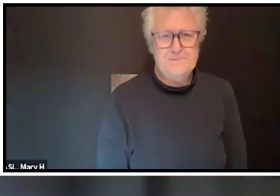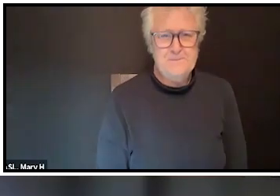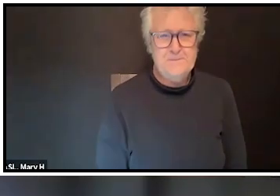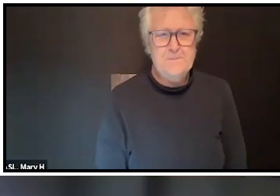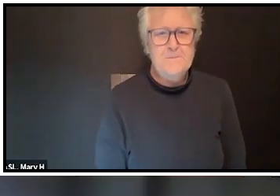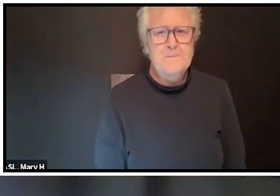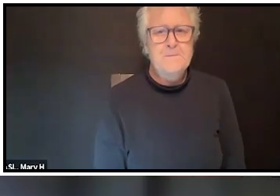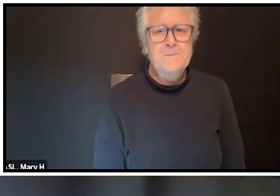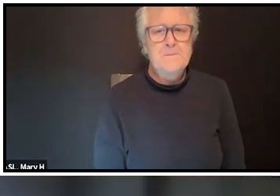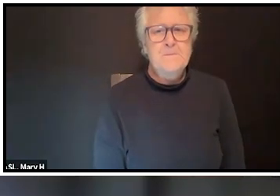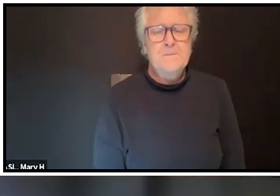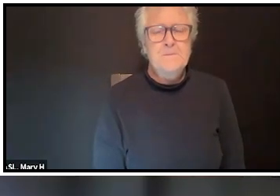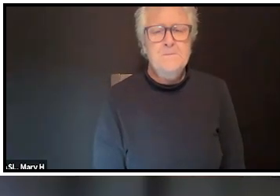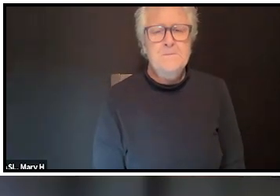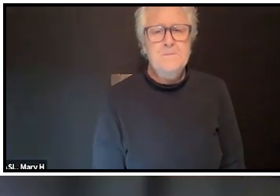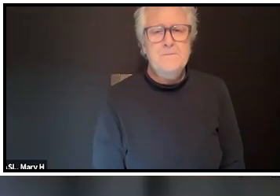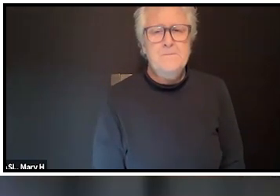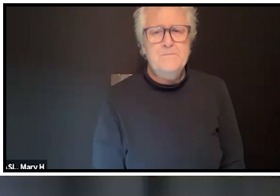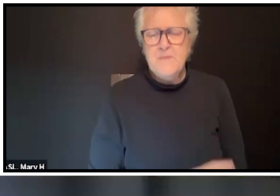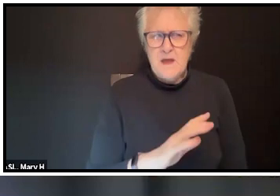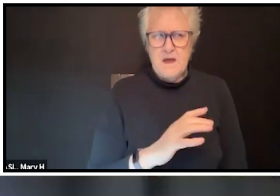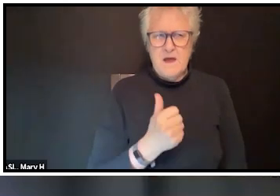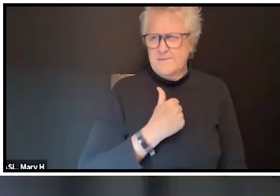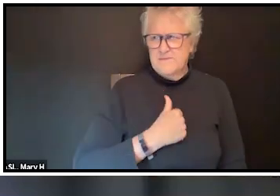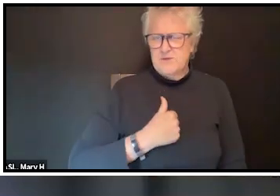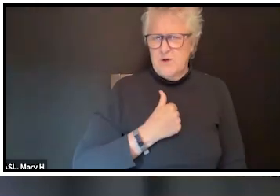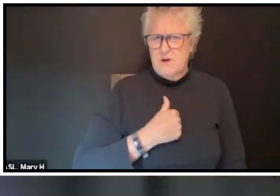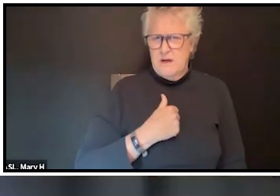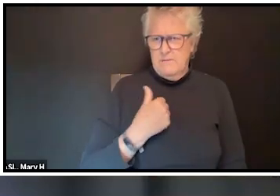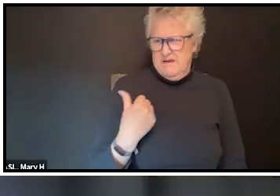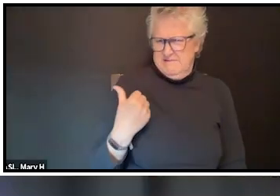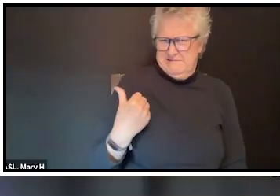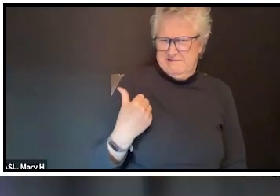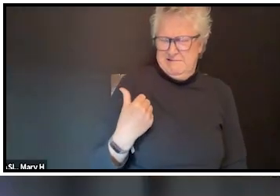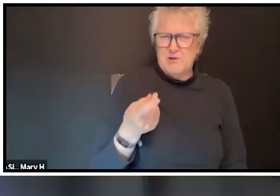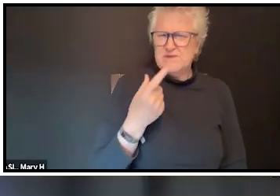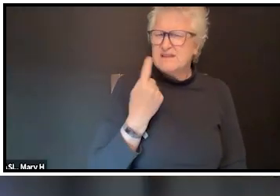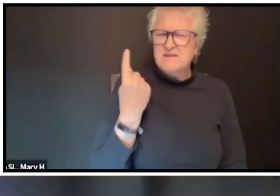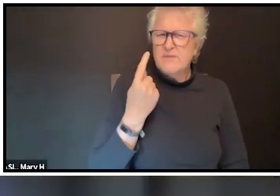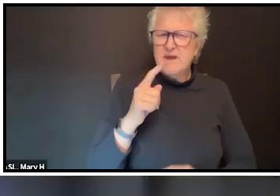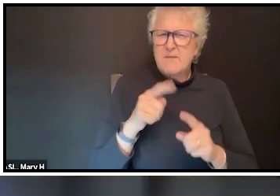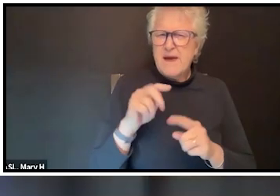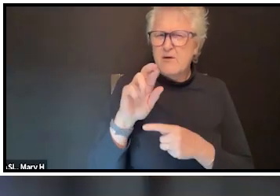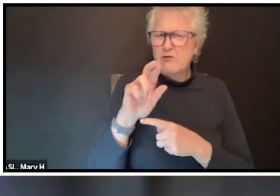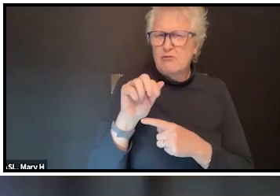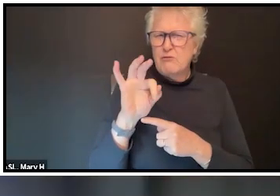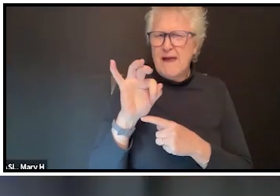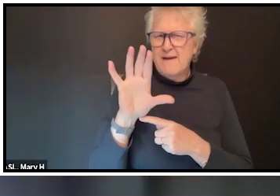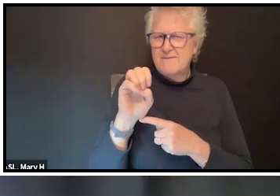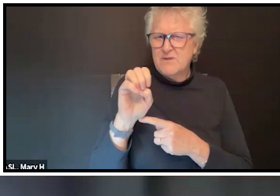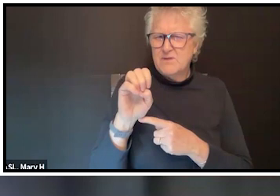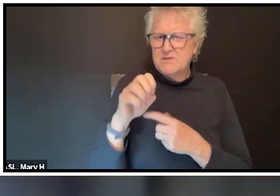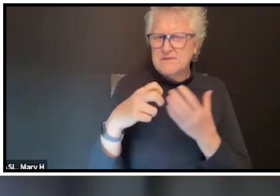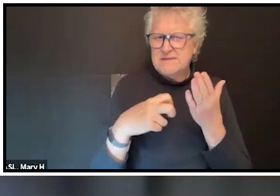Hi. I'm sorry. Did you earlier you said something about raffle tickets? I did.